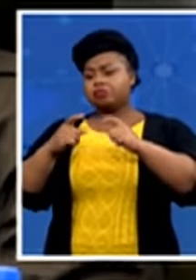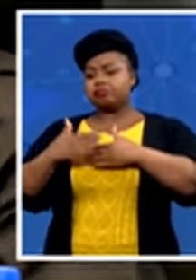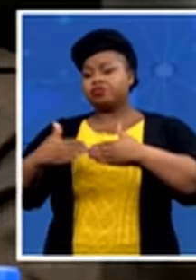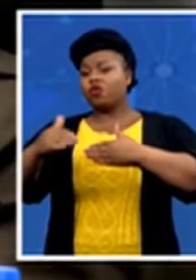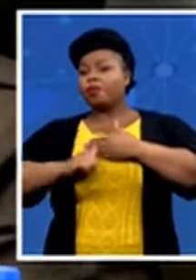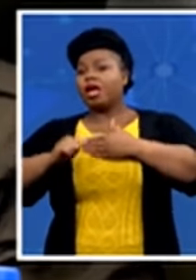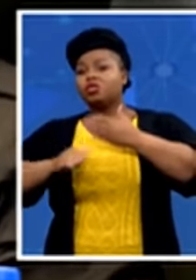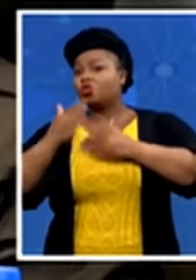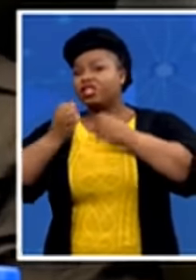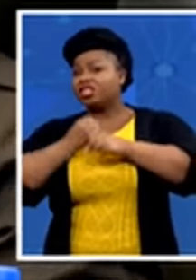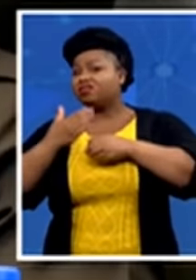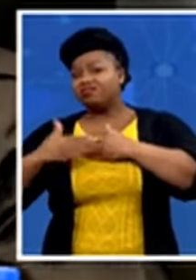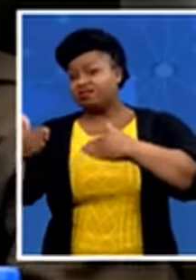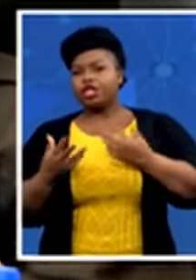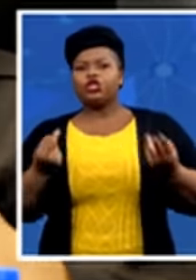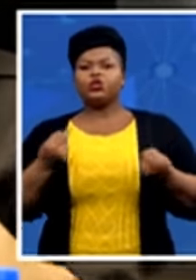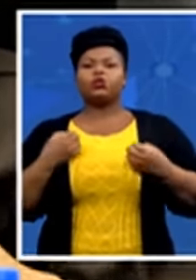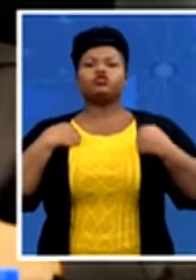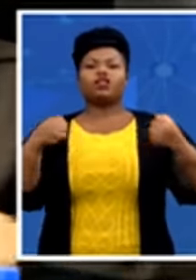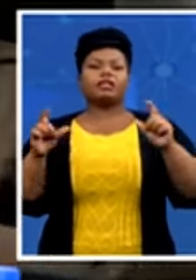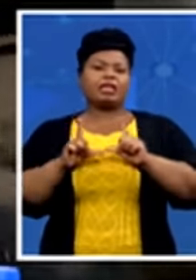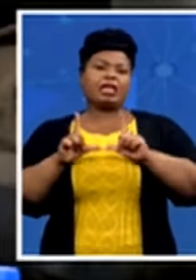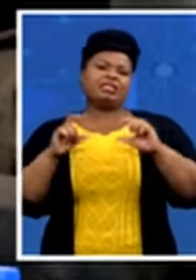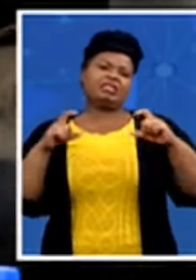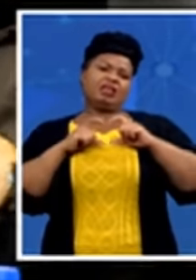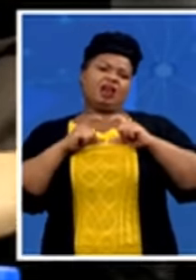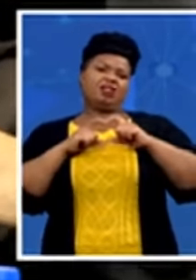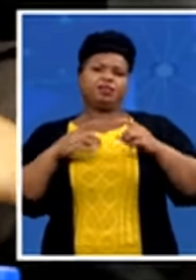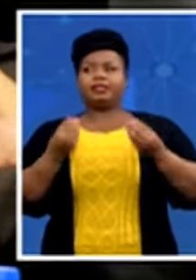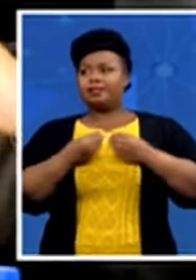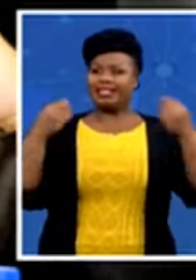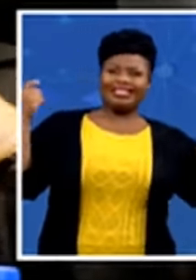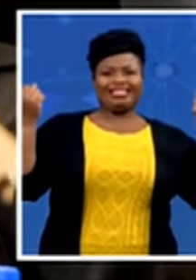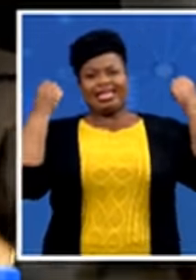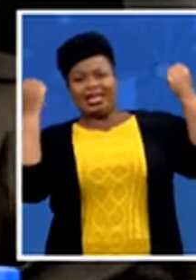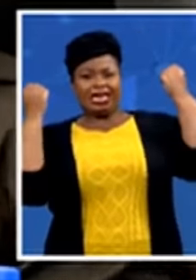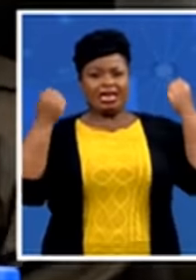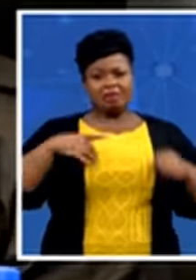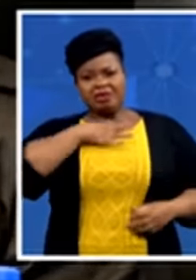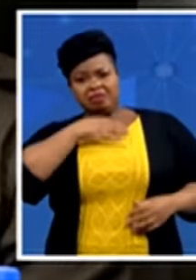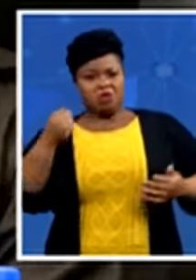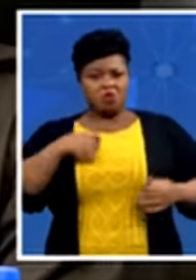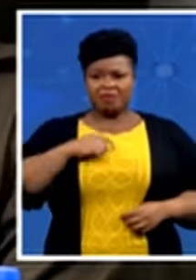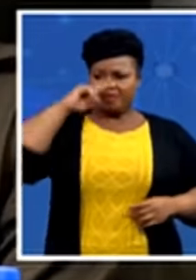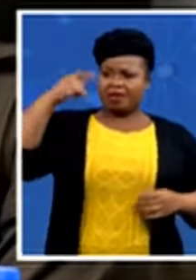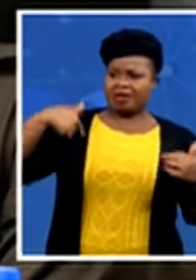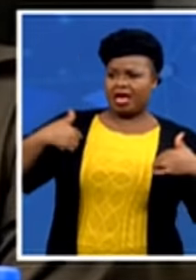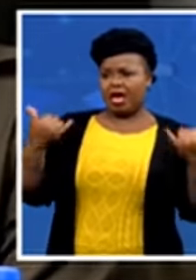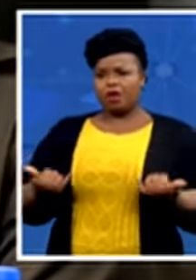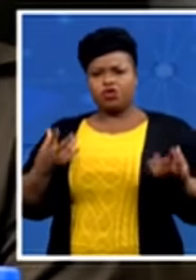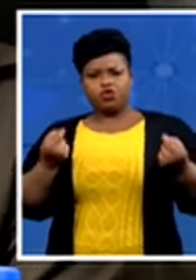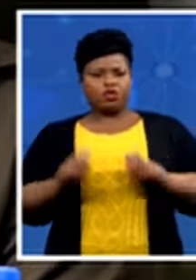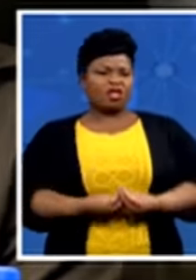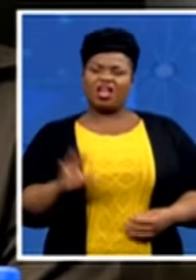not something to celebrate that I go about and boast that you are now going to have a new thing. No. The